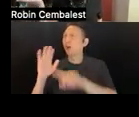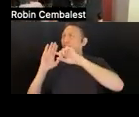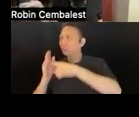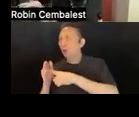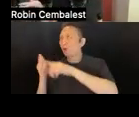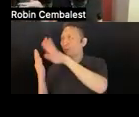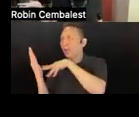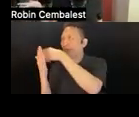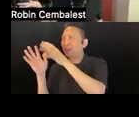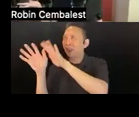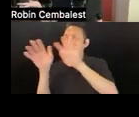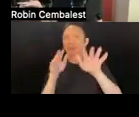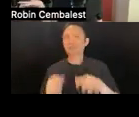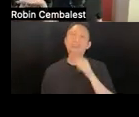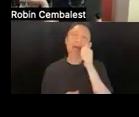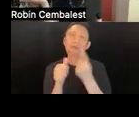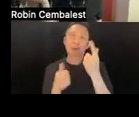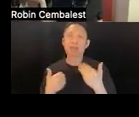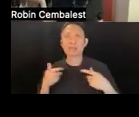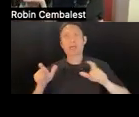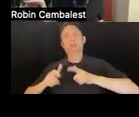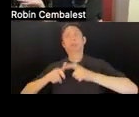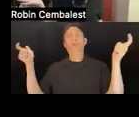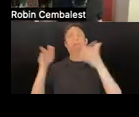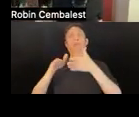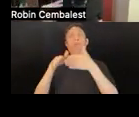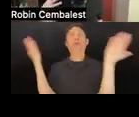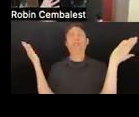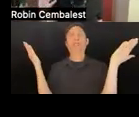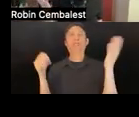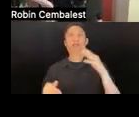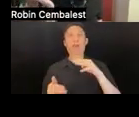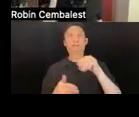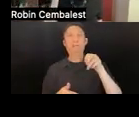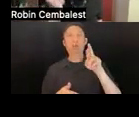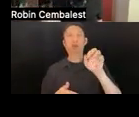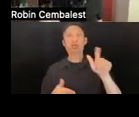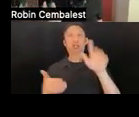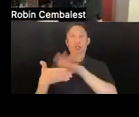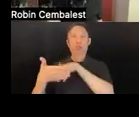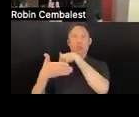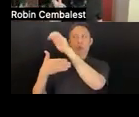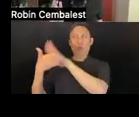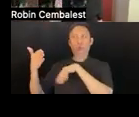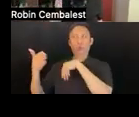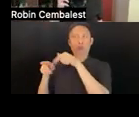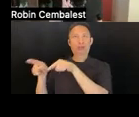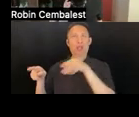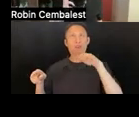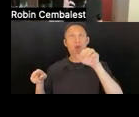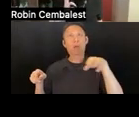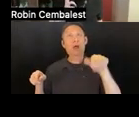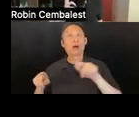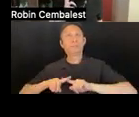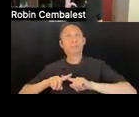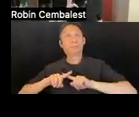everyone gets to do a public mural in MoMA. But I'm kind of like, use this inspiration to